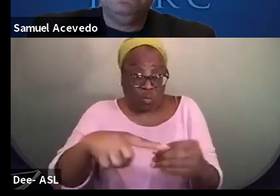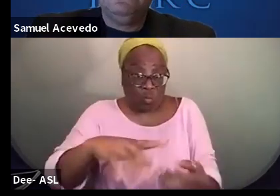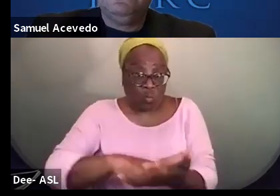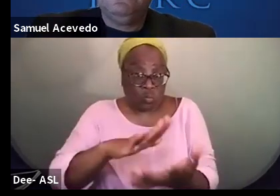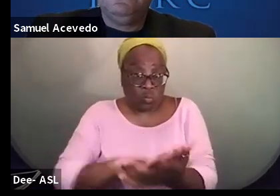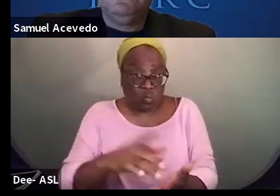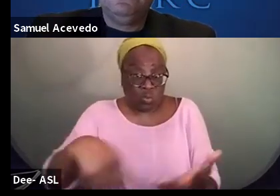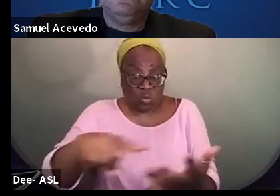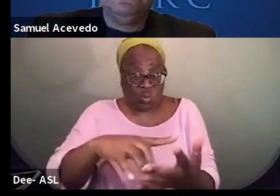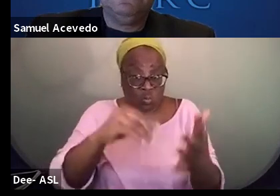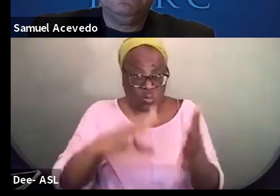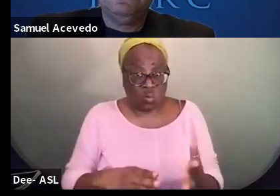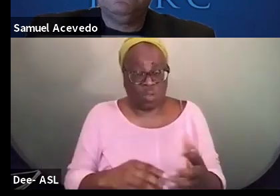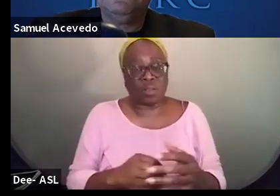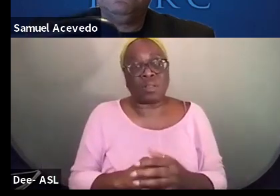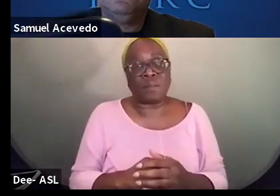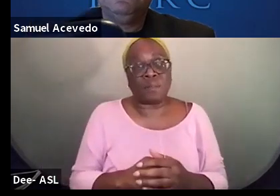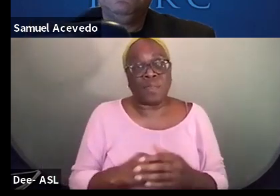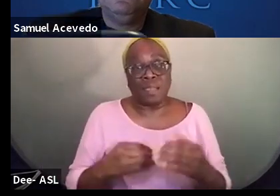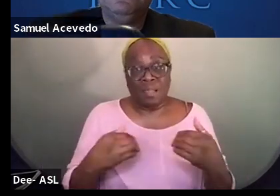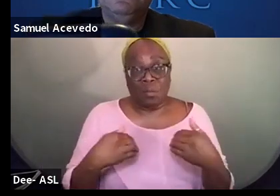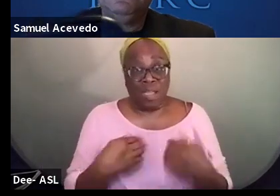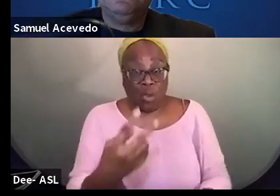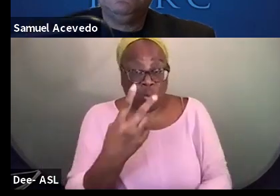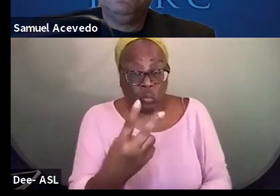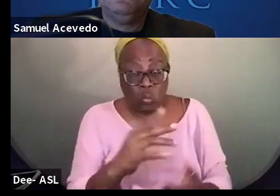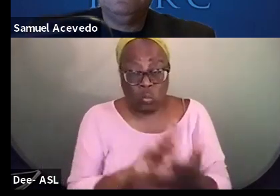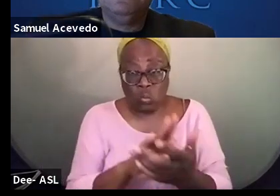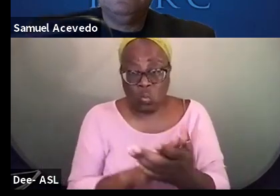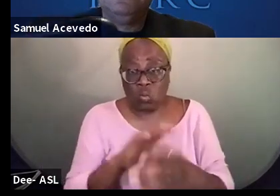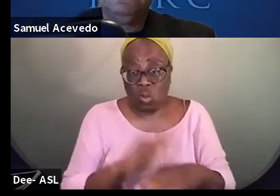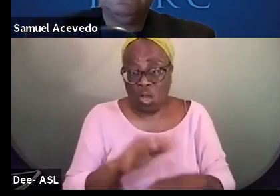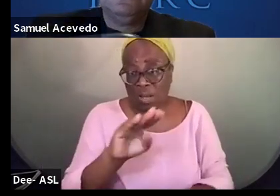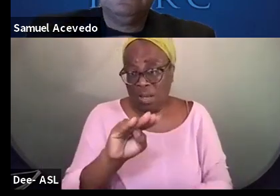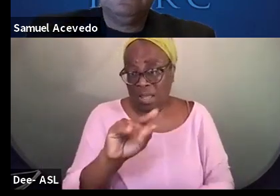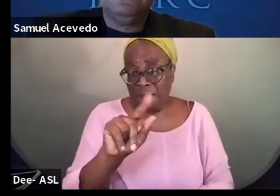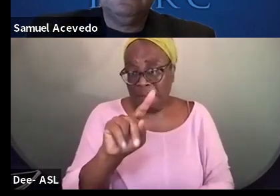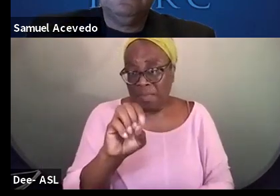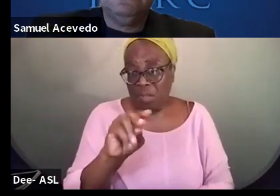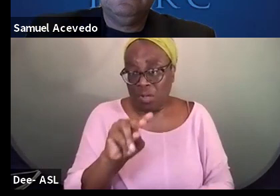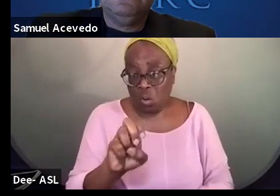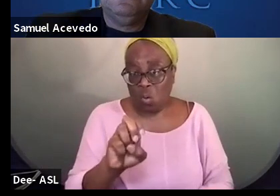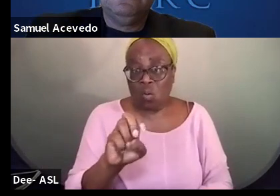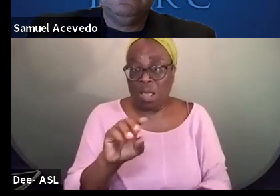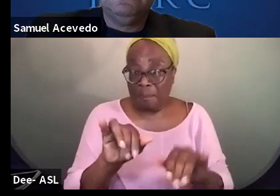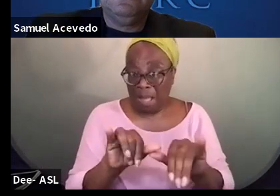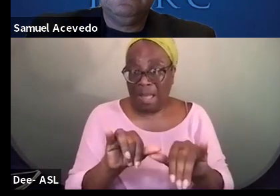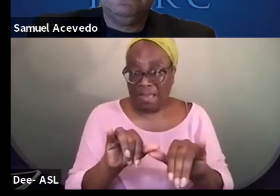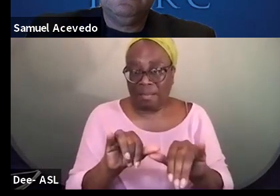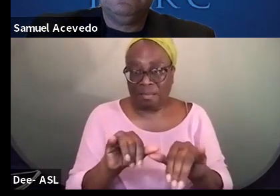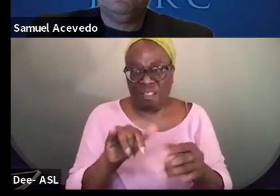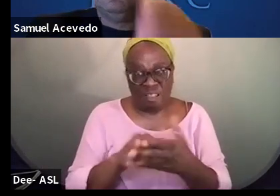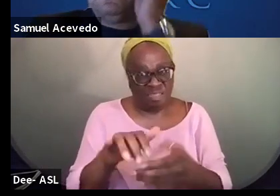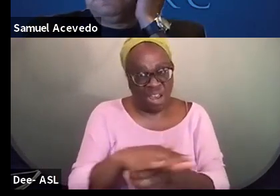And I would like to say that there are 2 schools on Methadone Mile, which has been described as a war zone. And according to